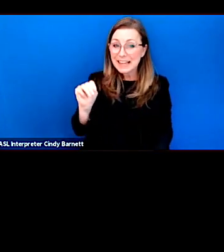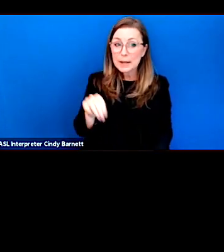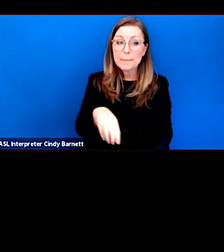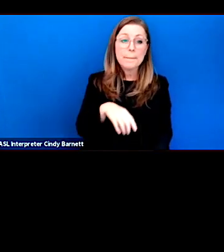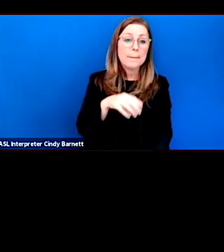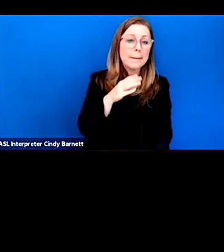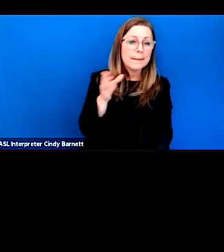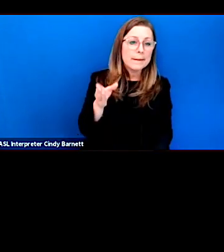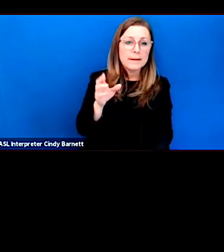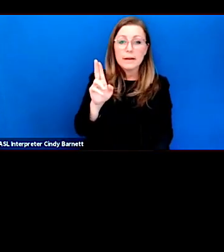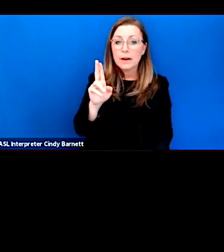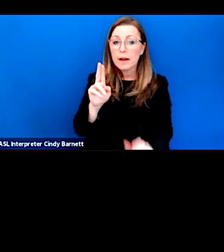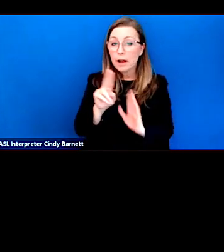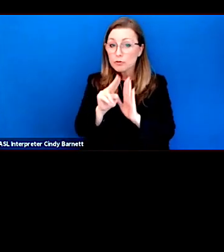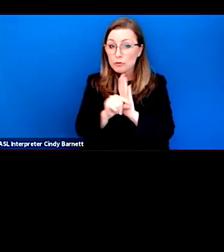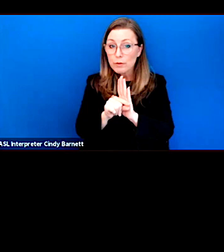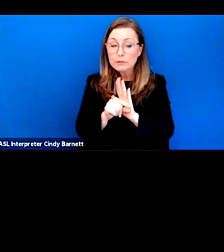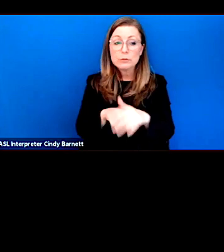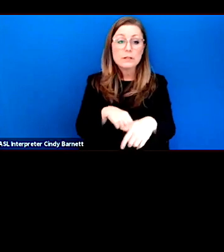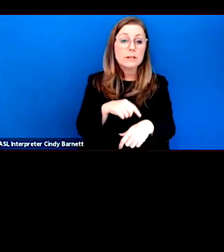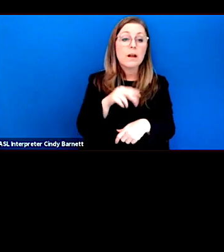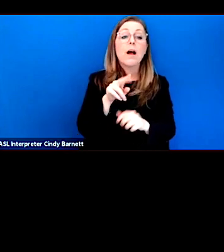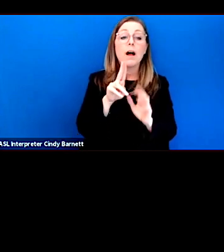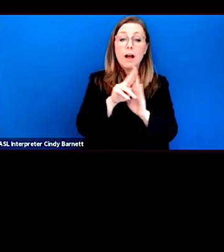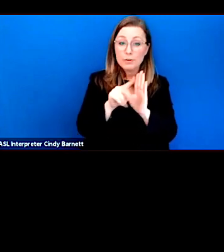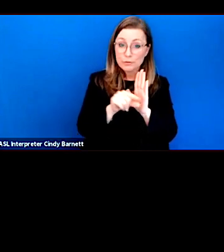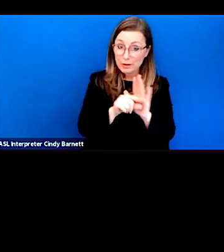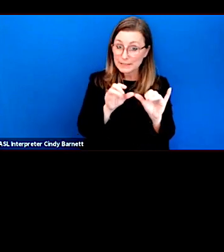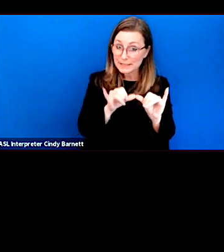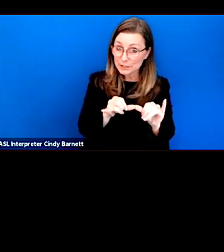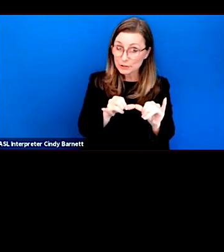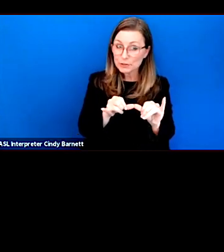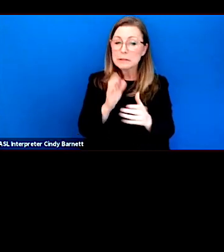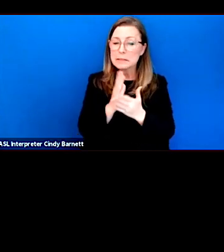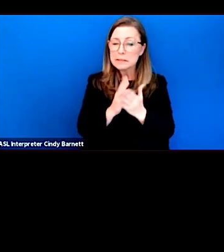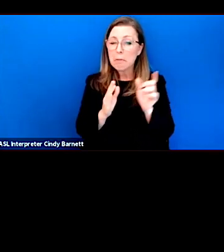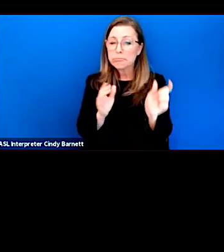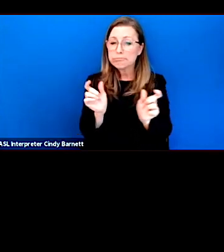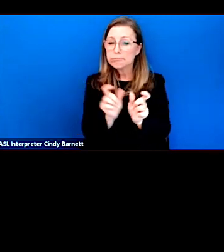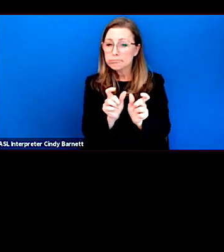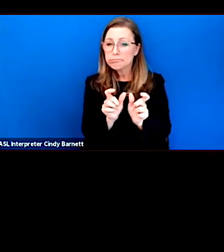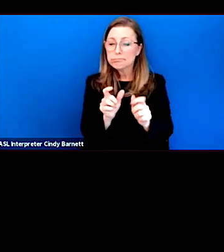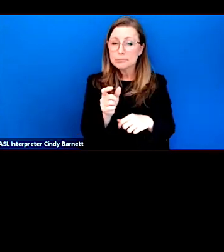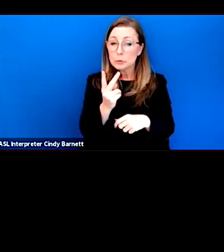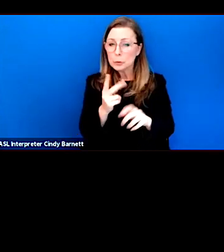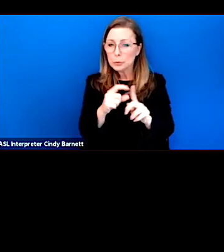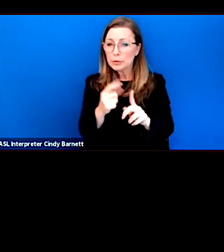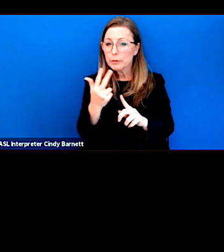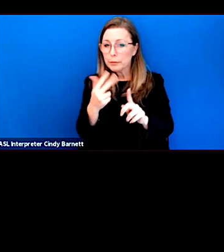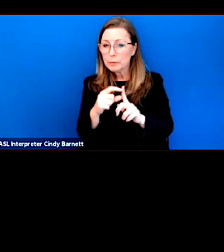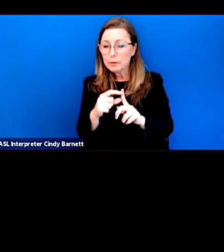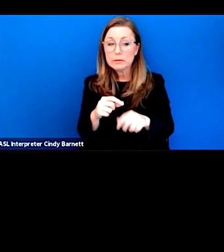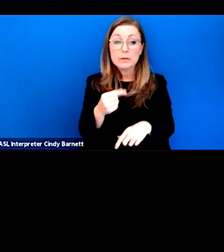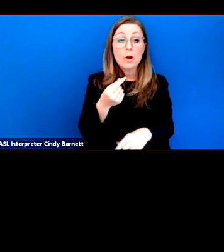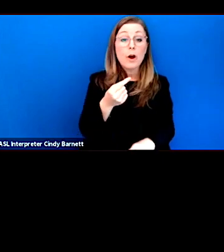engineering. So there are people who are using combinations of words. Grit, interesting. There are